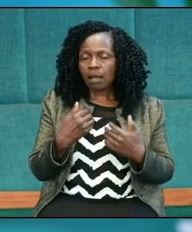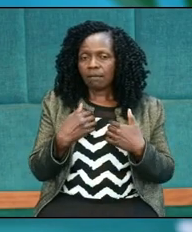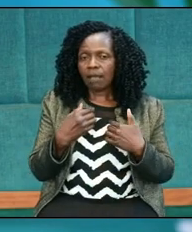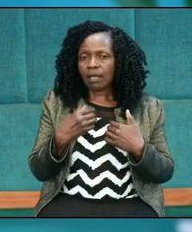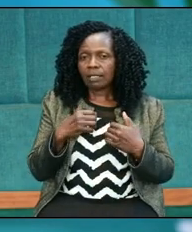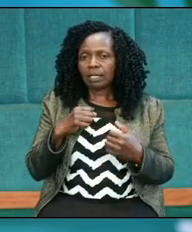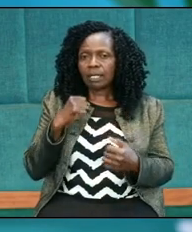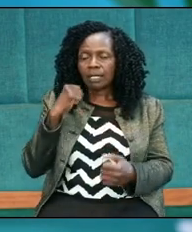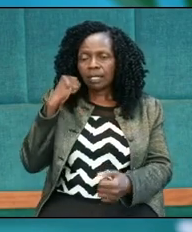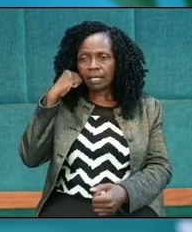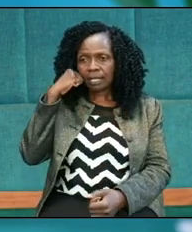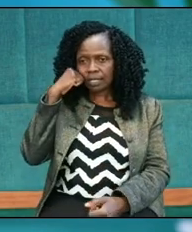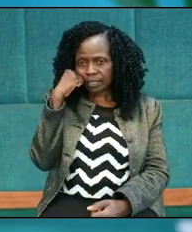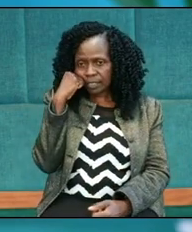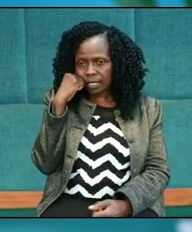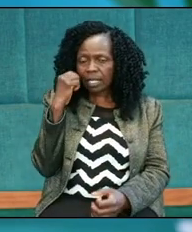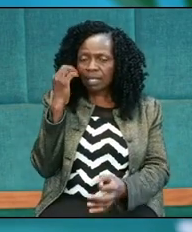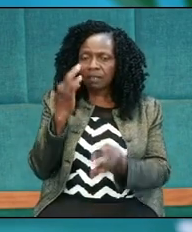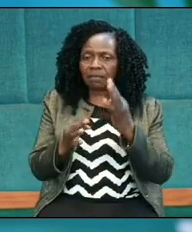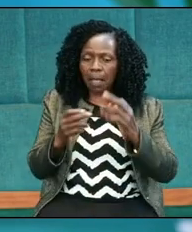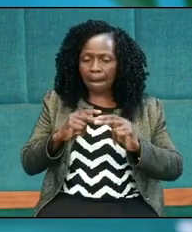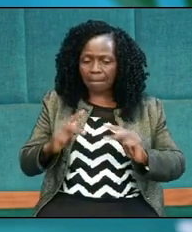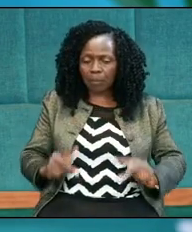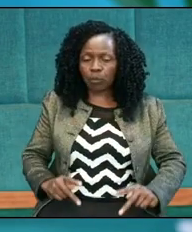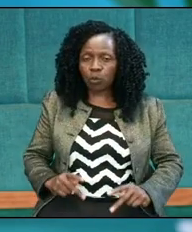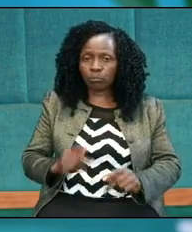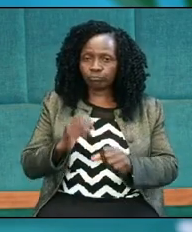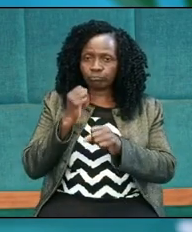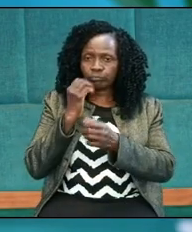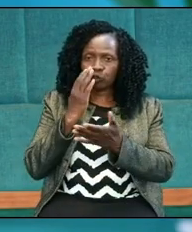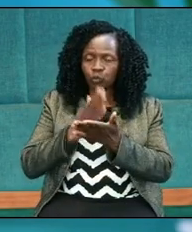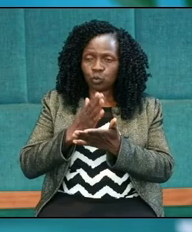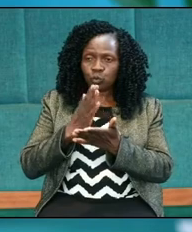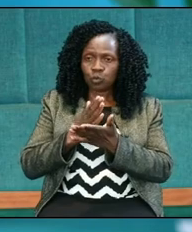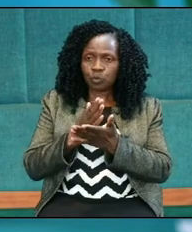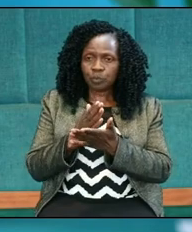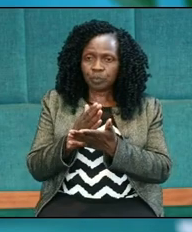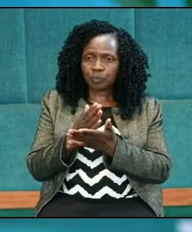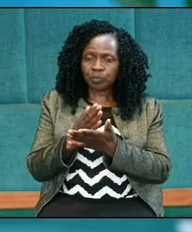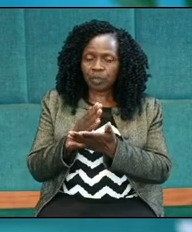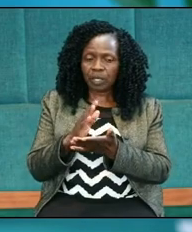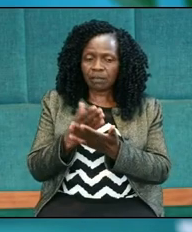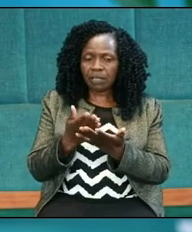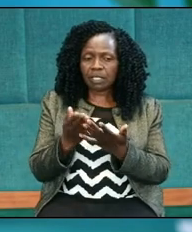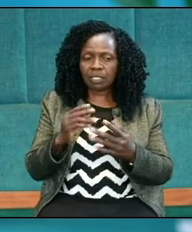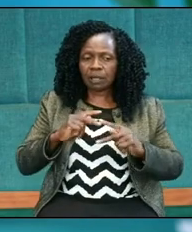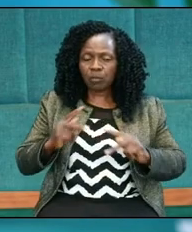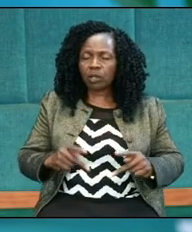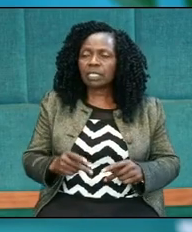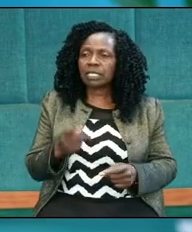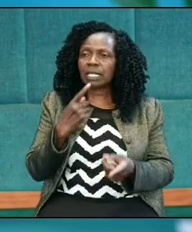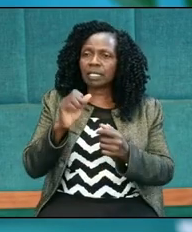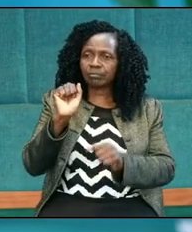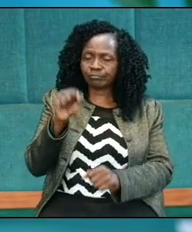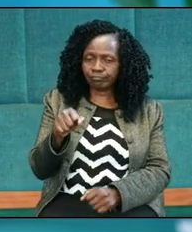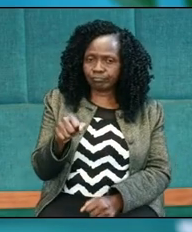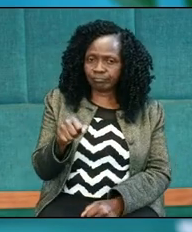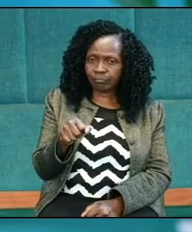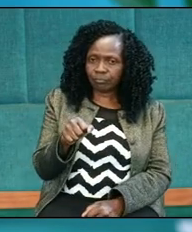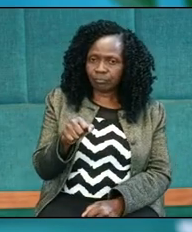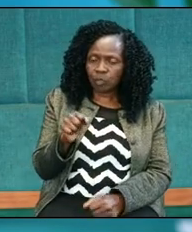illness, if there are people who can reassure, if there's somebody who can say, yes, we can be able to look